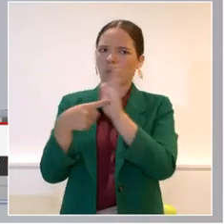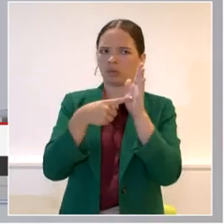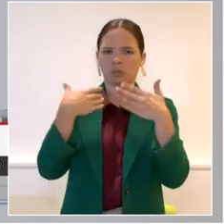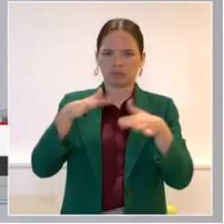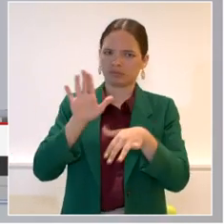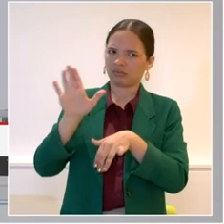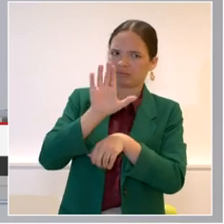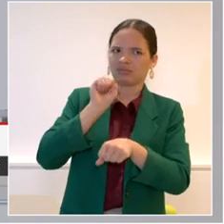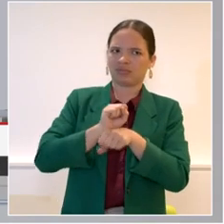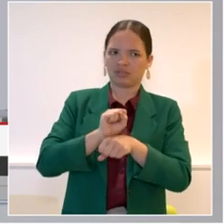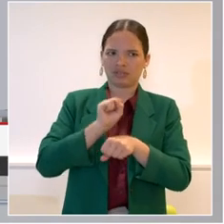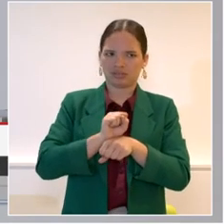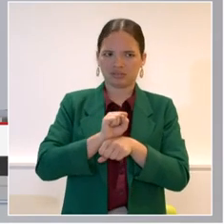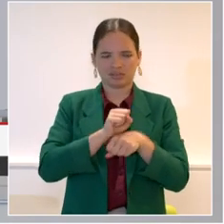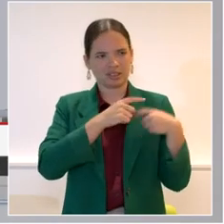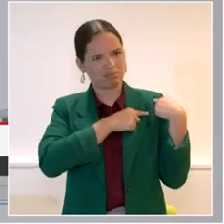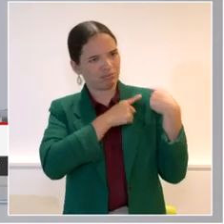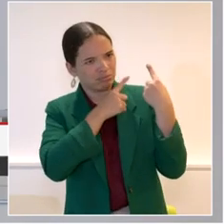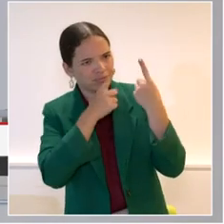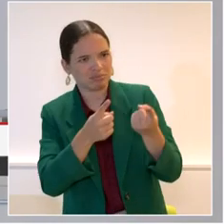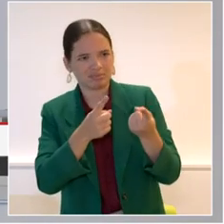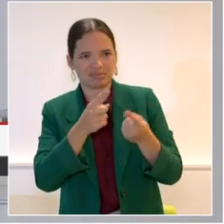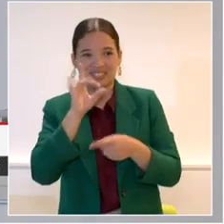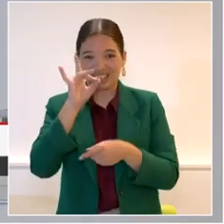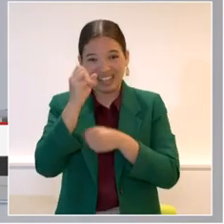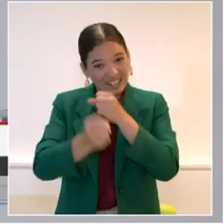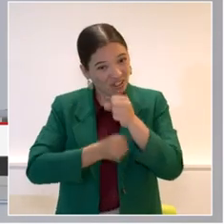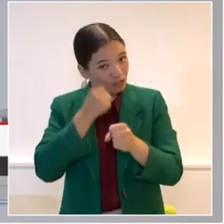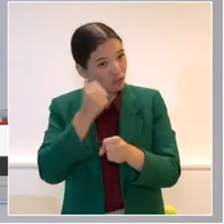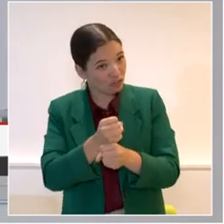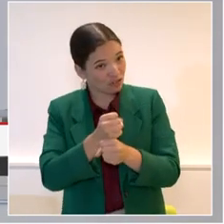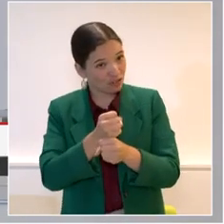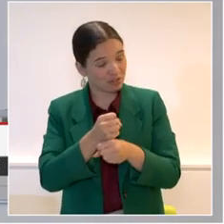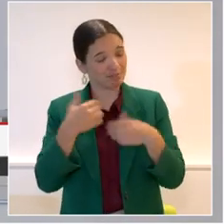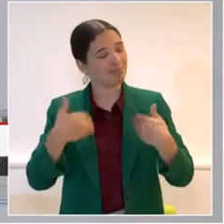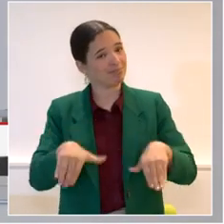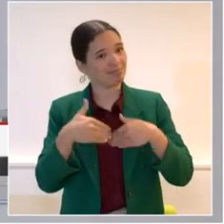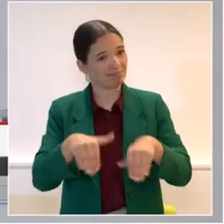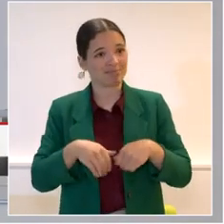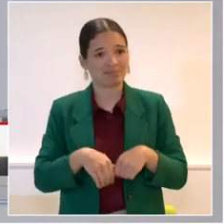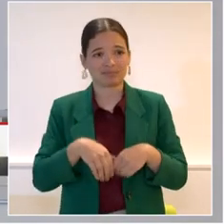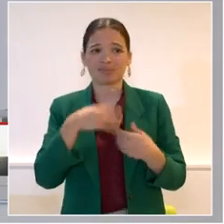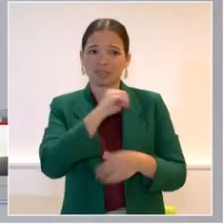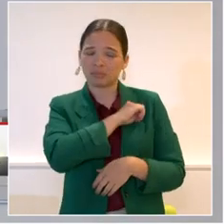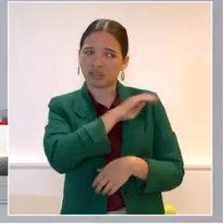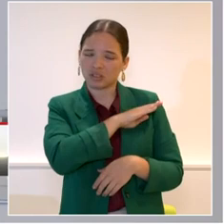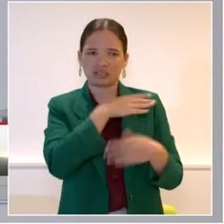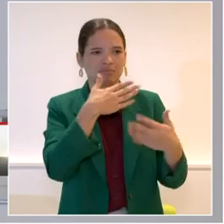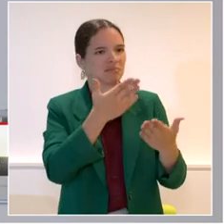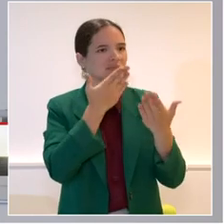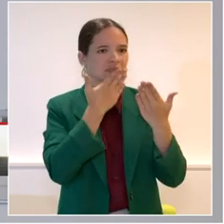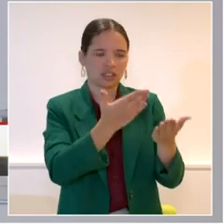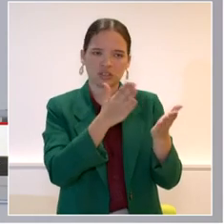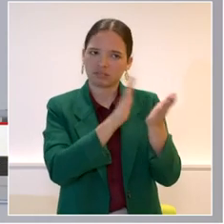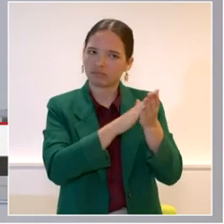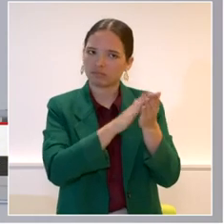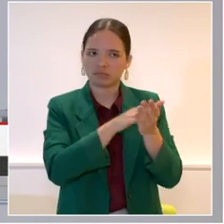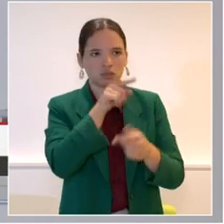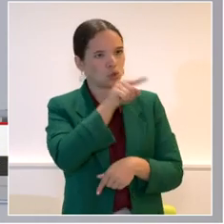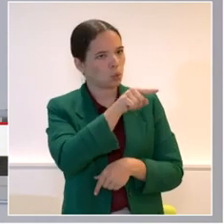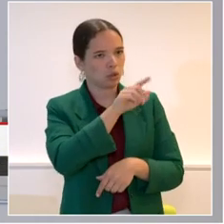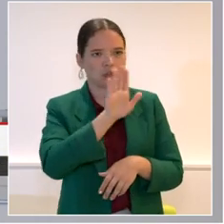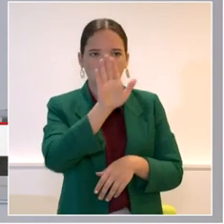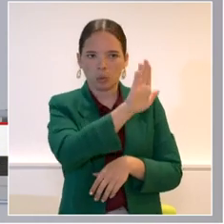very deliberately over the last 8 years. So thank you, Mayor Bowser. I commend you and your team for that work and that deliberative